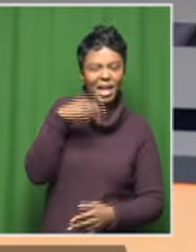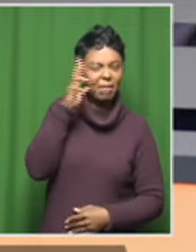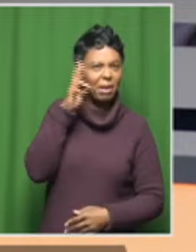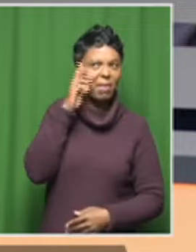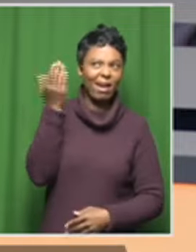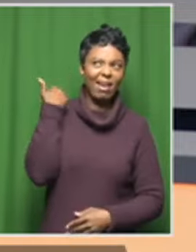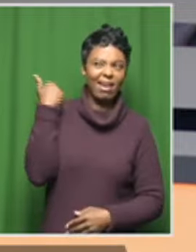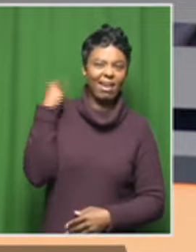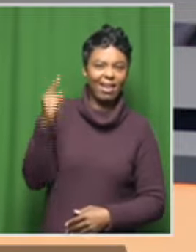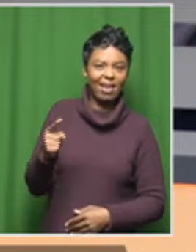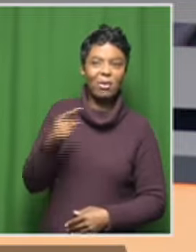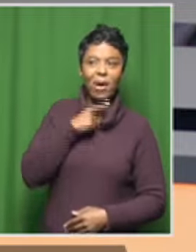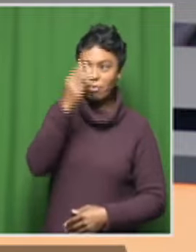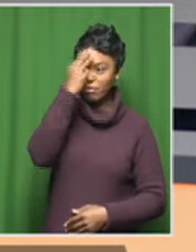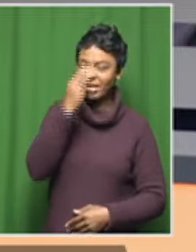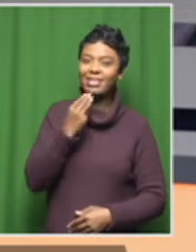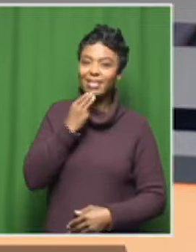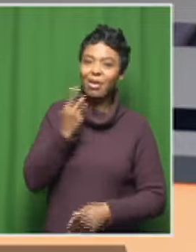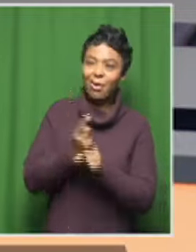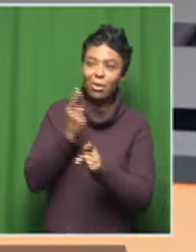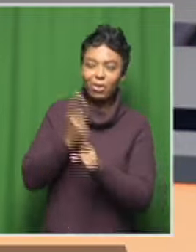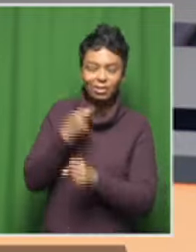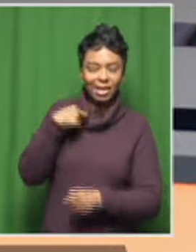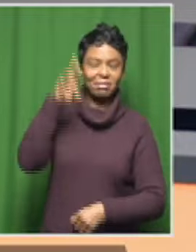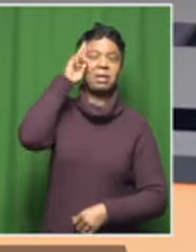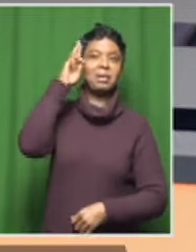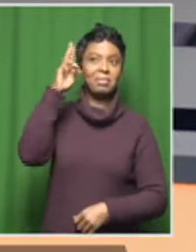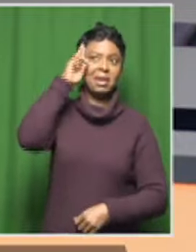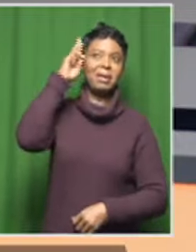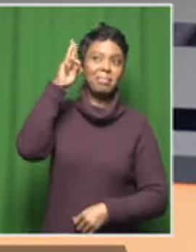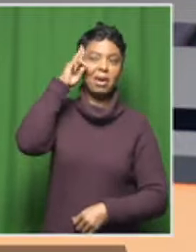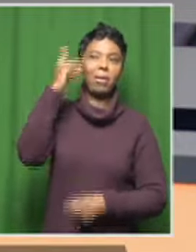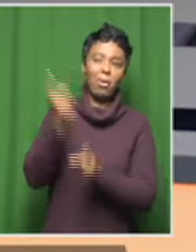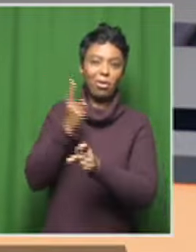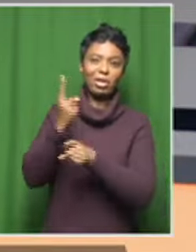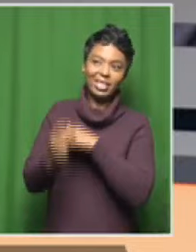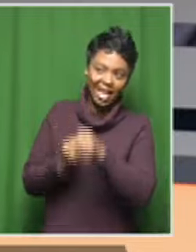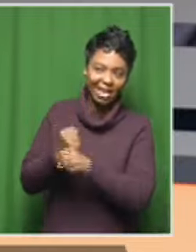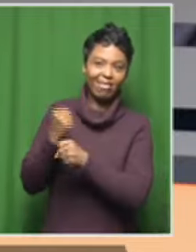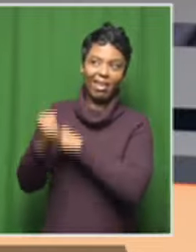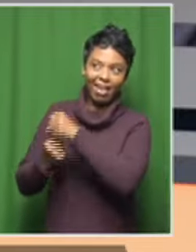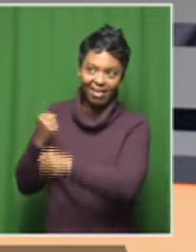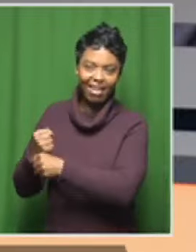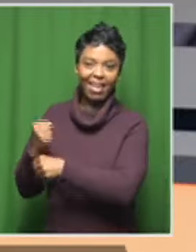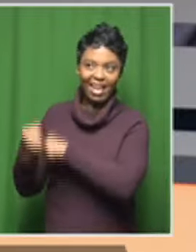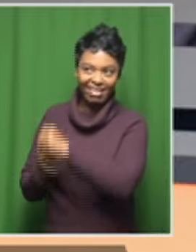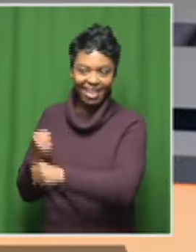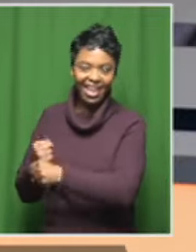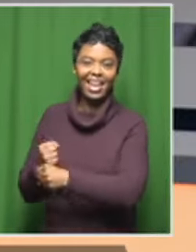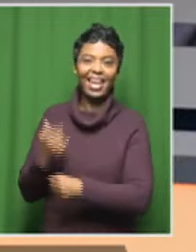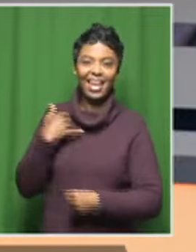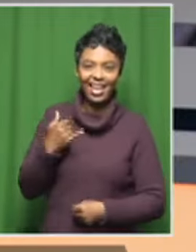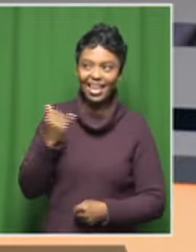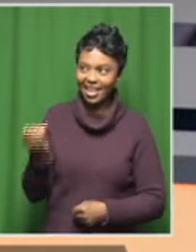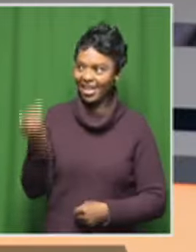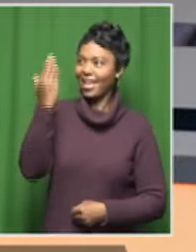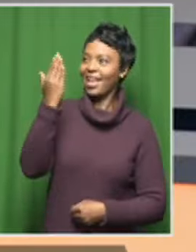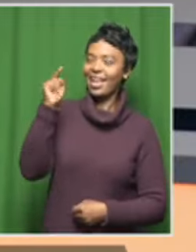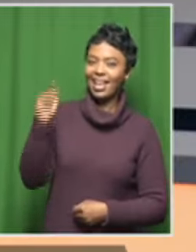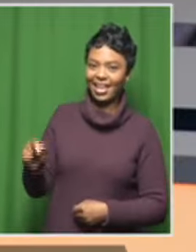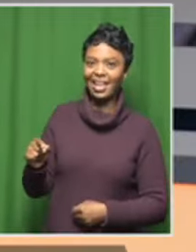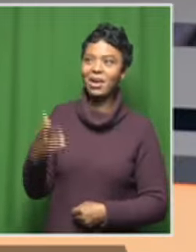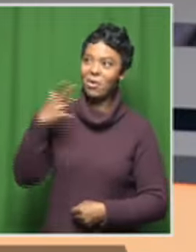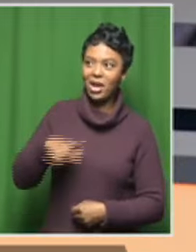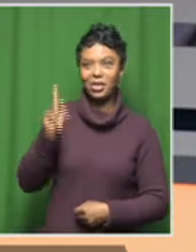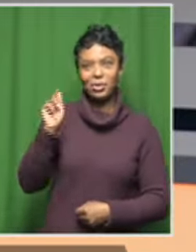clearly because I have this photograph that pops up sort of annually on my little photo thing next to my bed. But he came in and he wanted to be